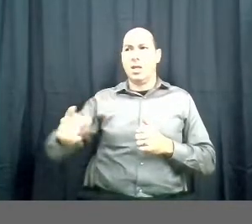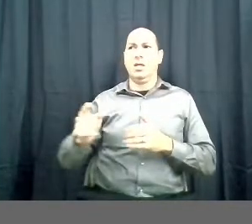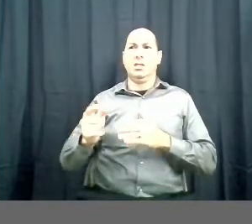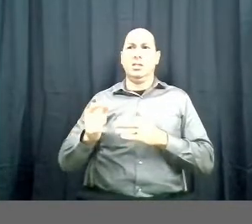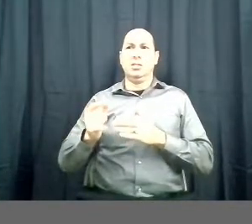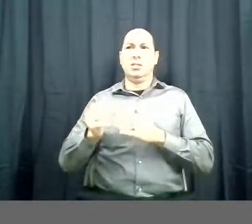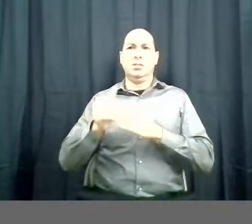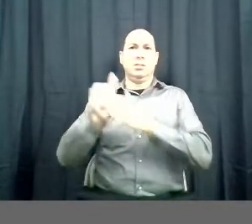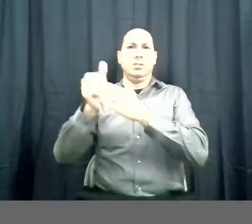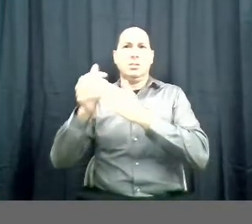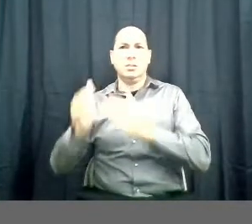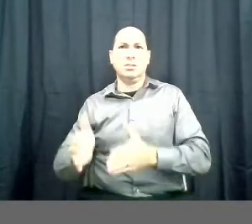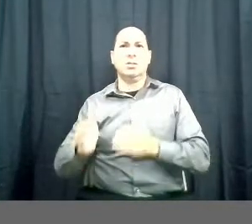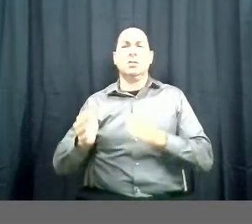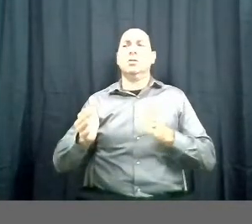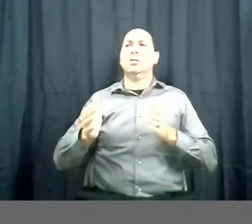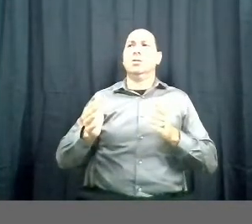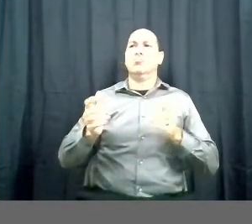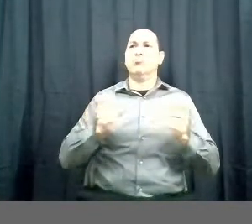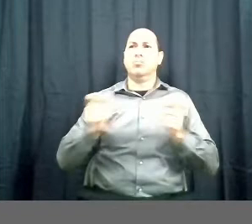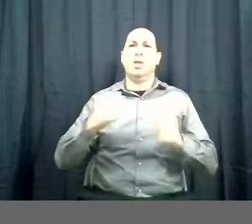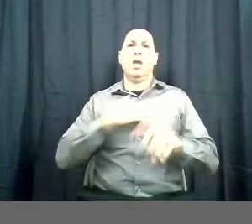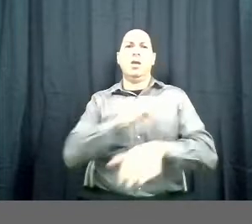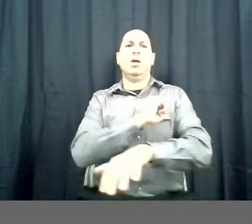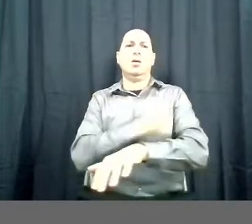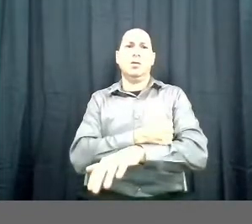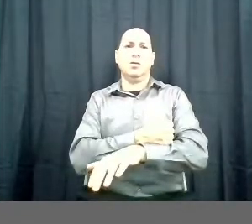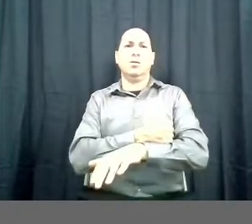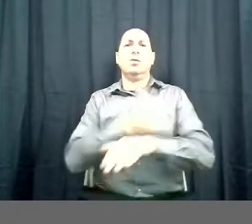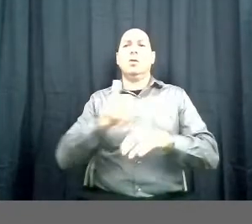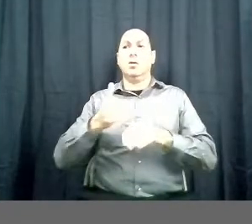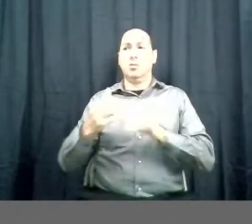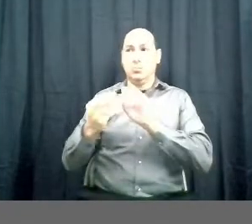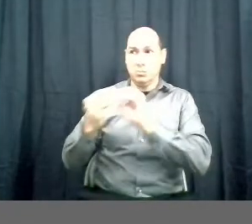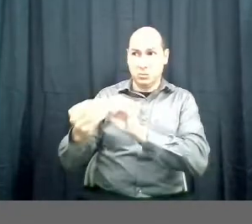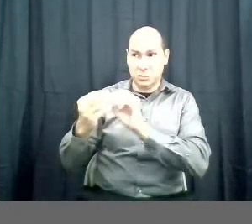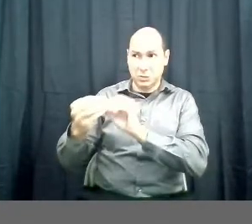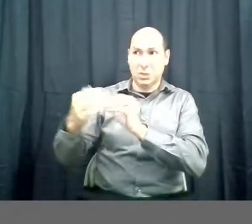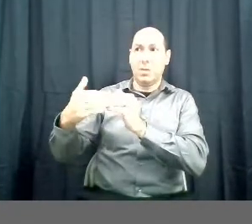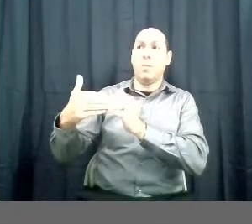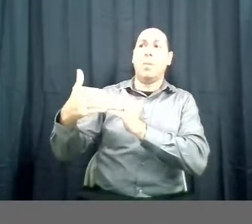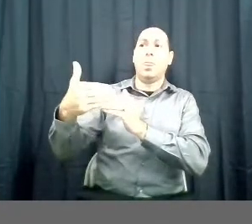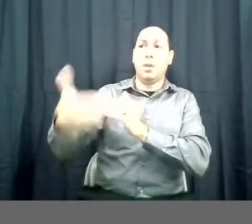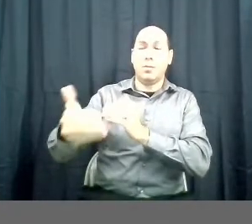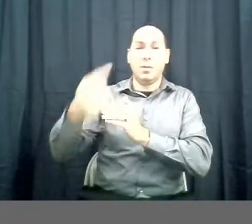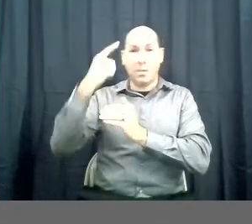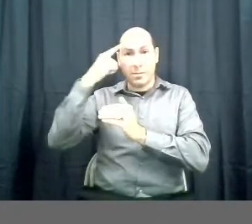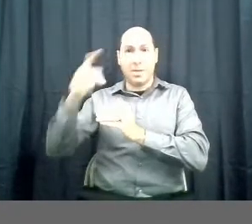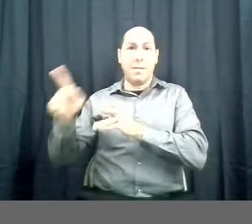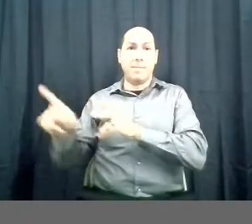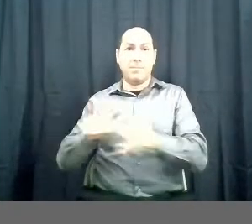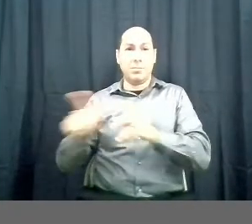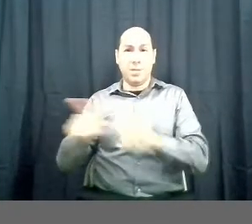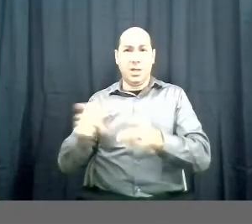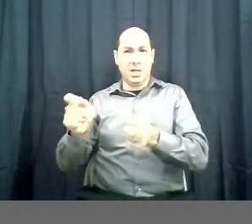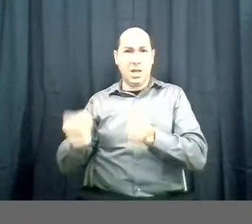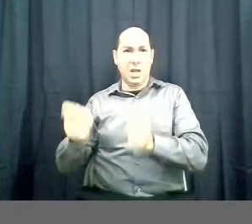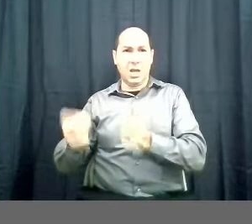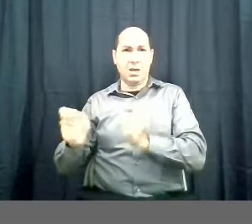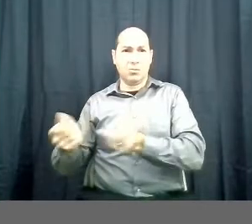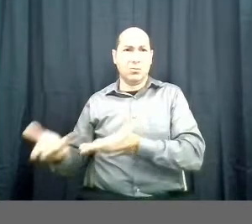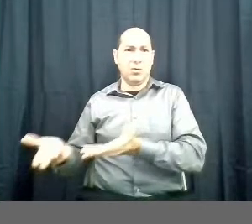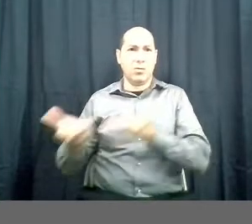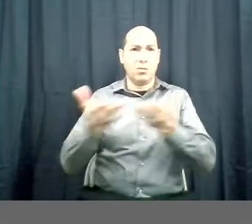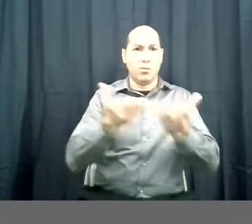resolution have the authority post those negotiations to submit a plan of adjustment that is consistent with